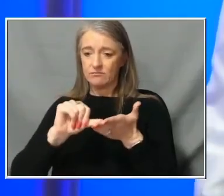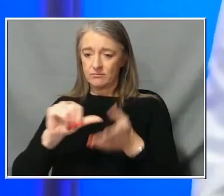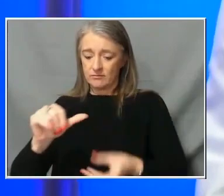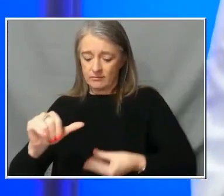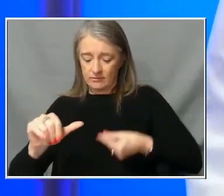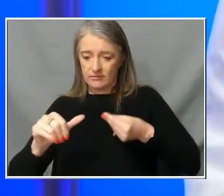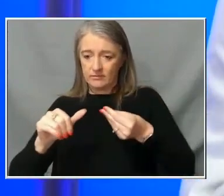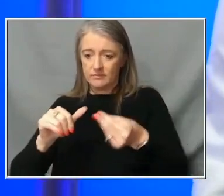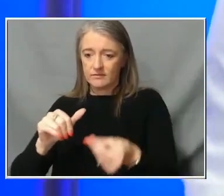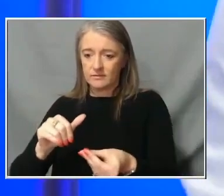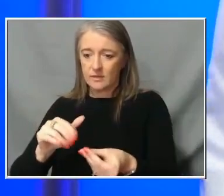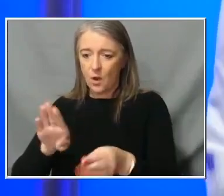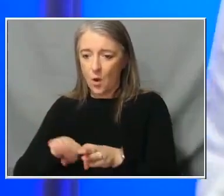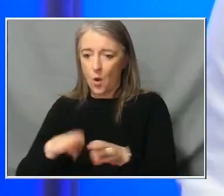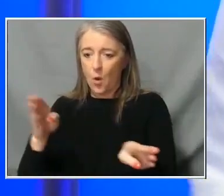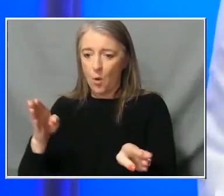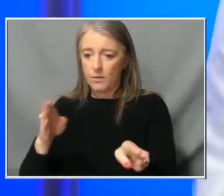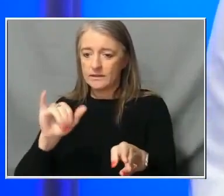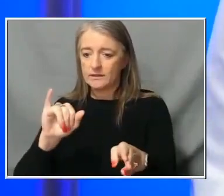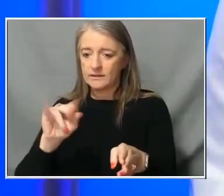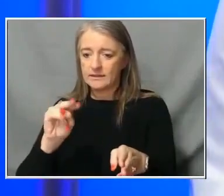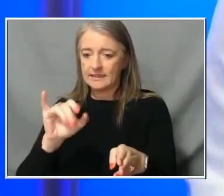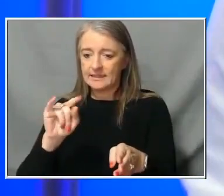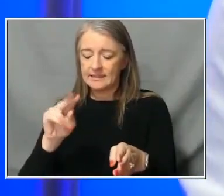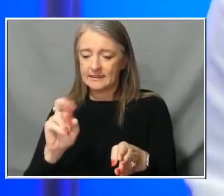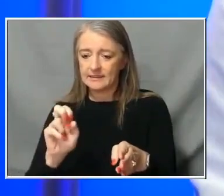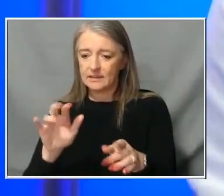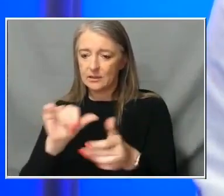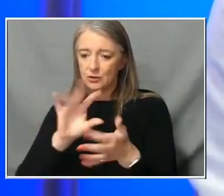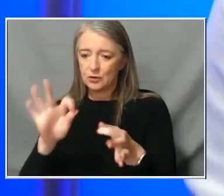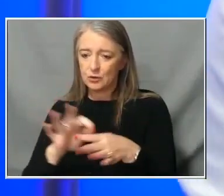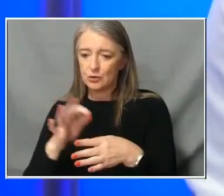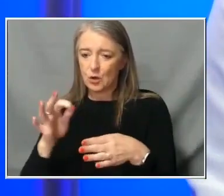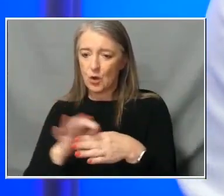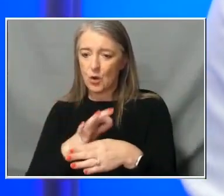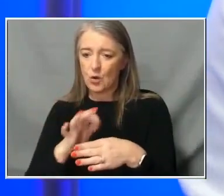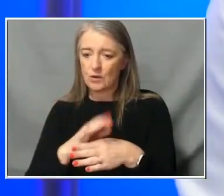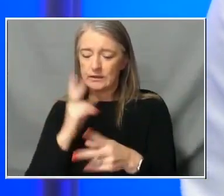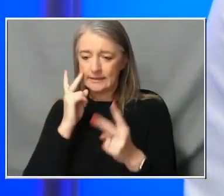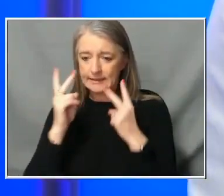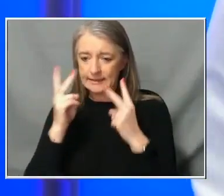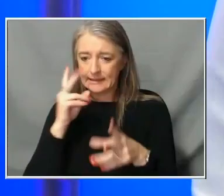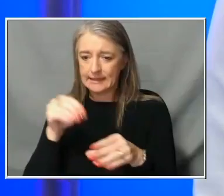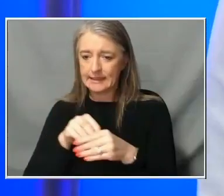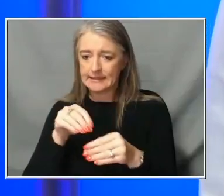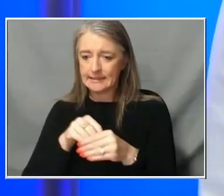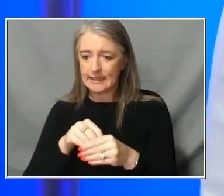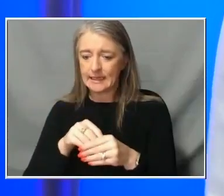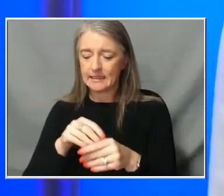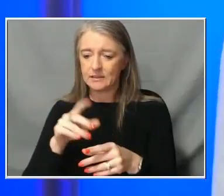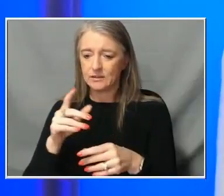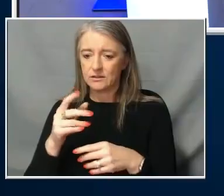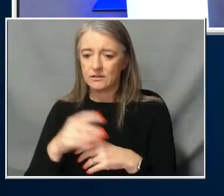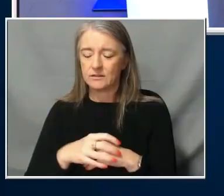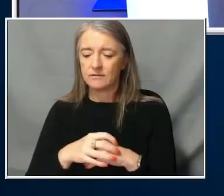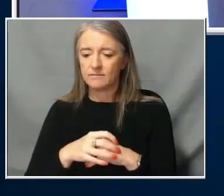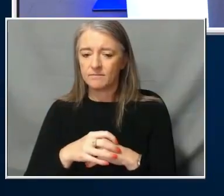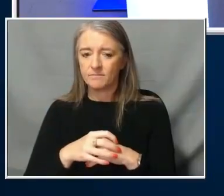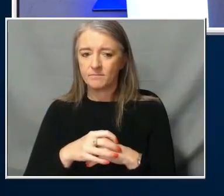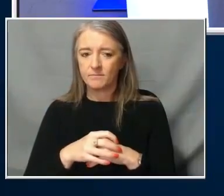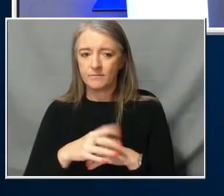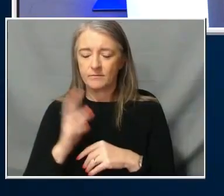and actually open the intestines and sew it around the edges to the skin to where you can actually see inside their intestines on 2 holes. Oh,